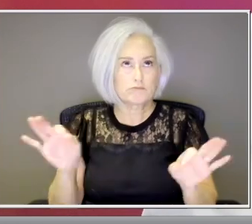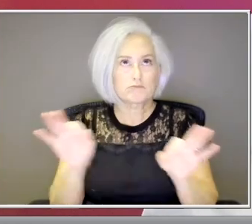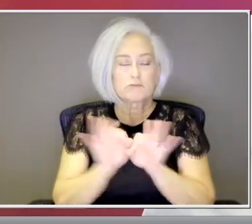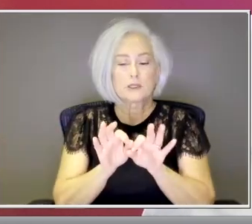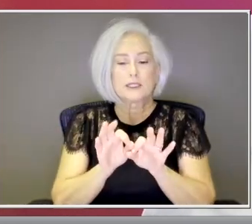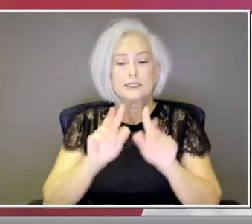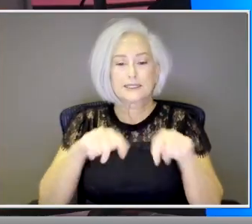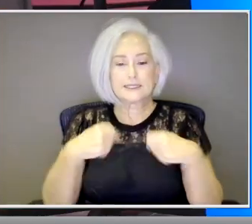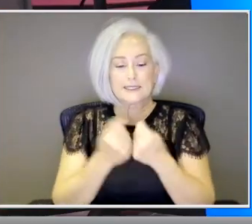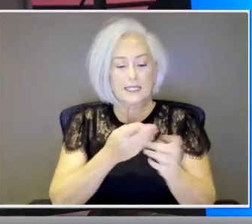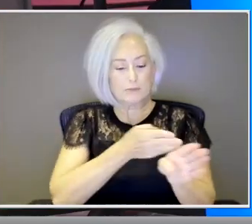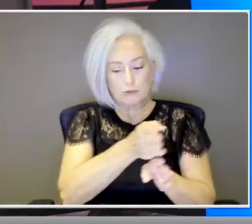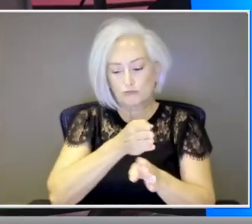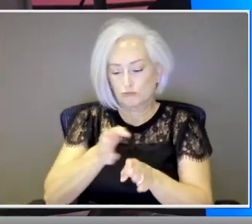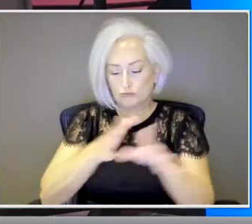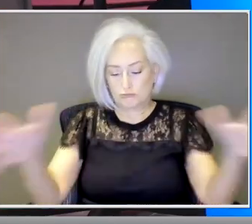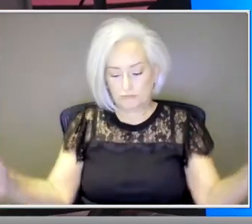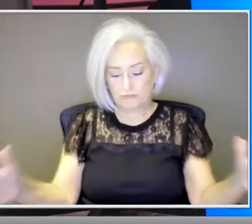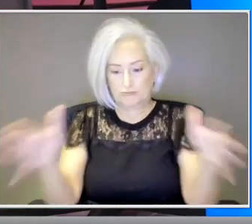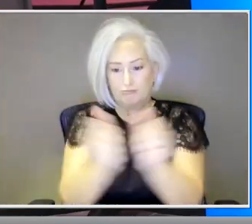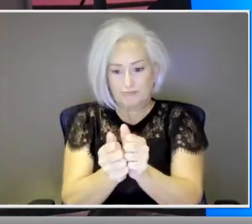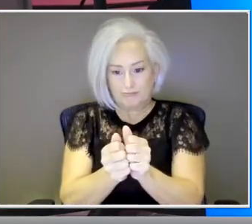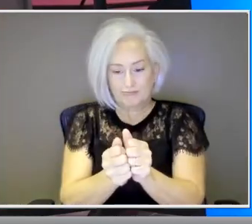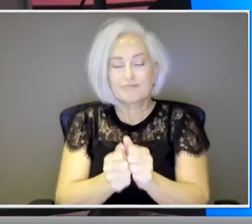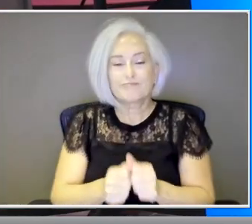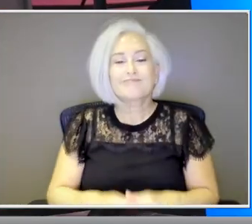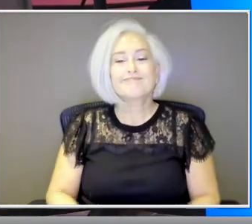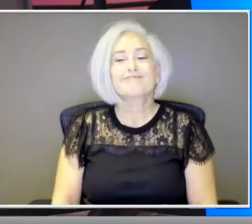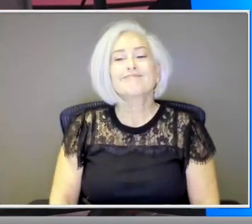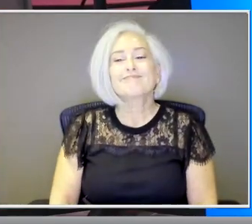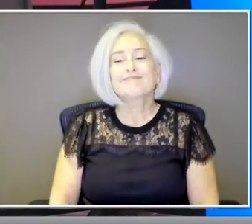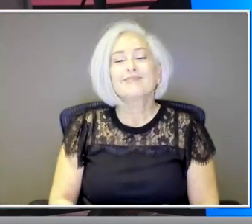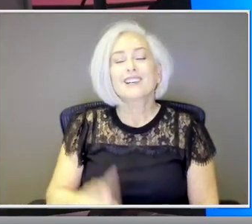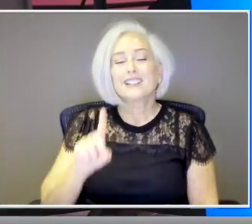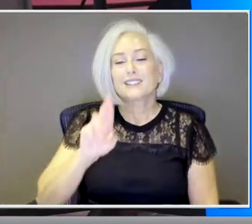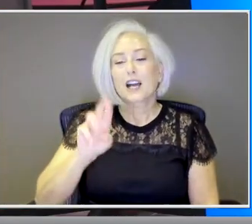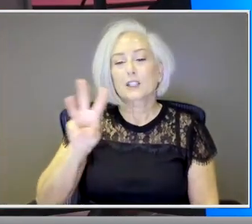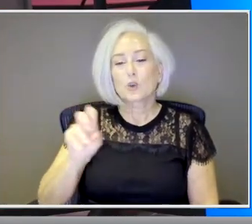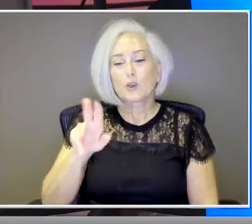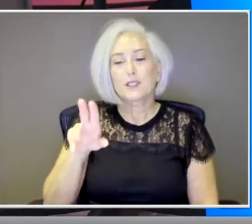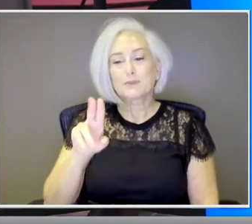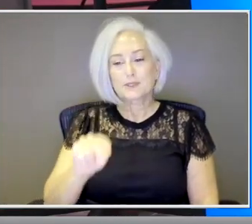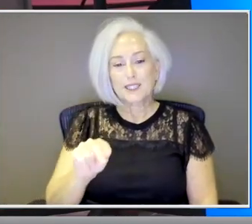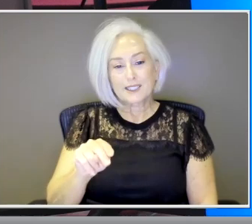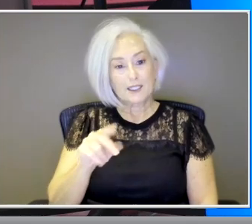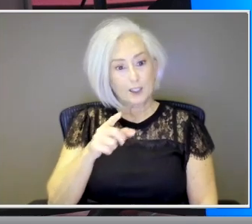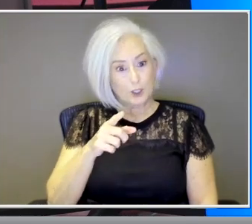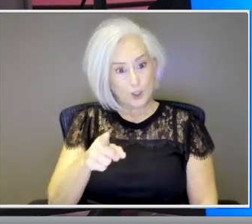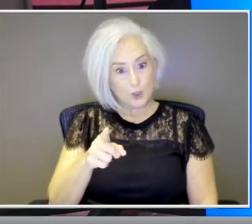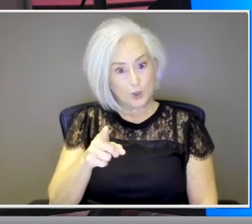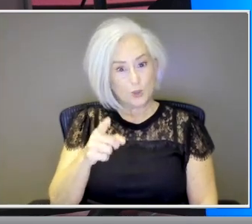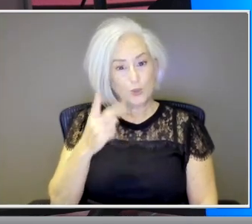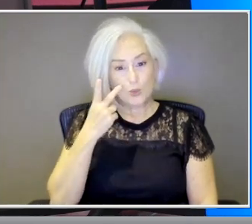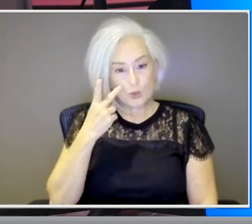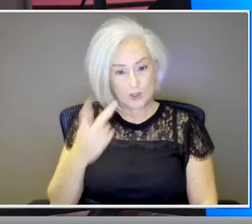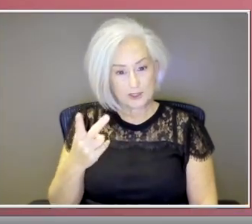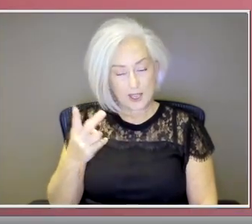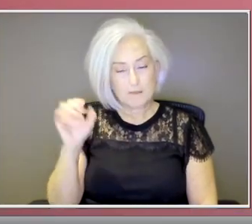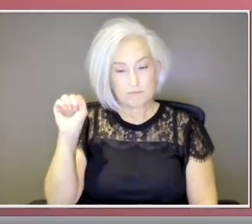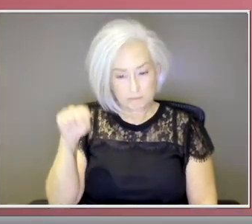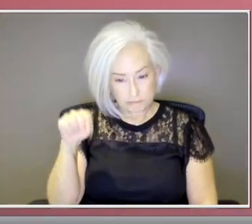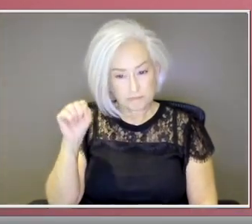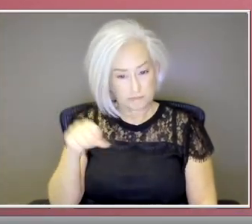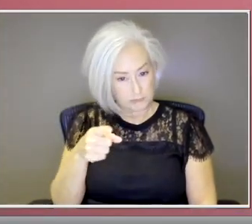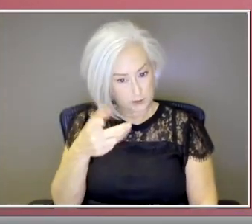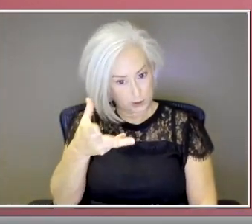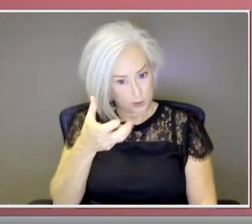moving forward. It takes a village. It does. Dr. Williamson, you were nodding your head. Did you want to add something there? No, I think it does take a